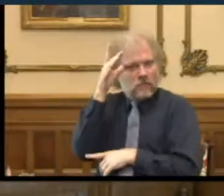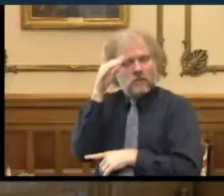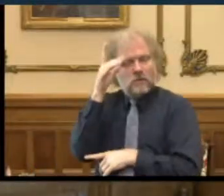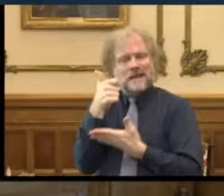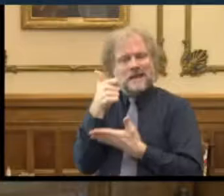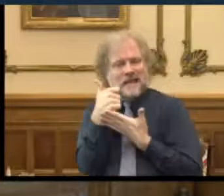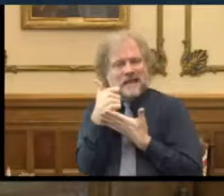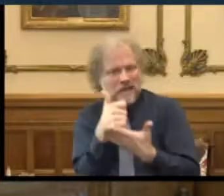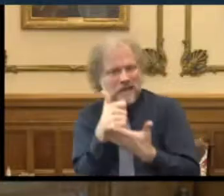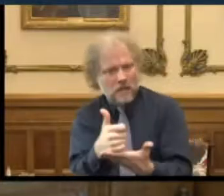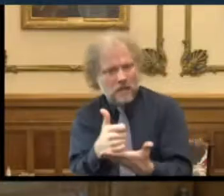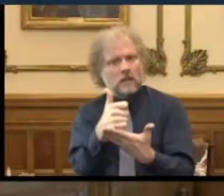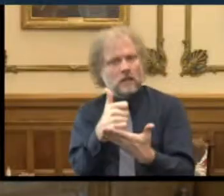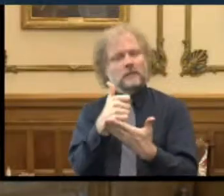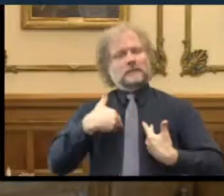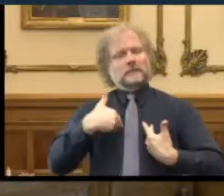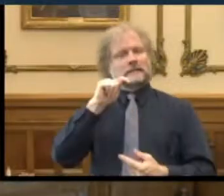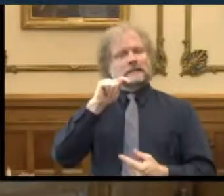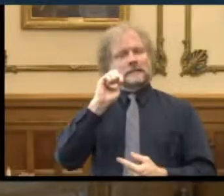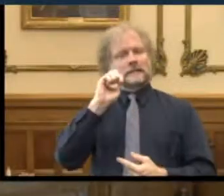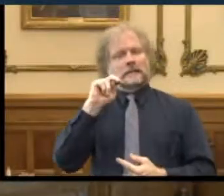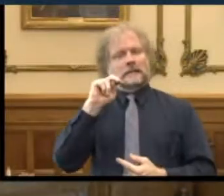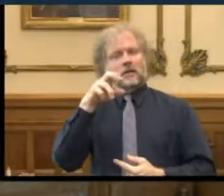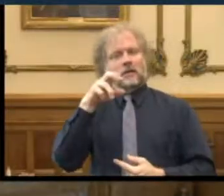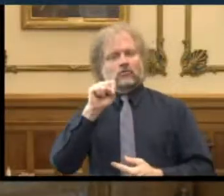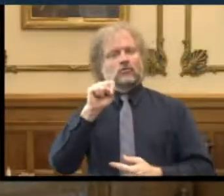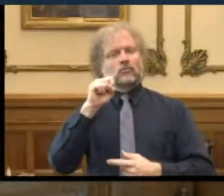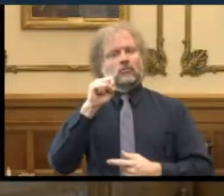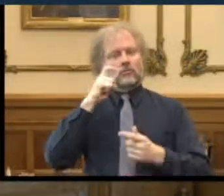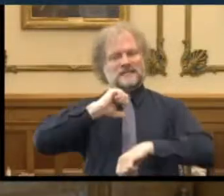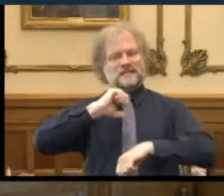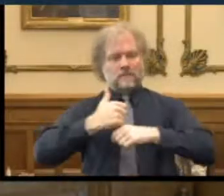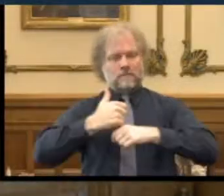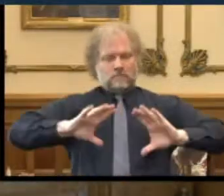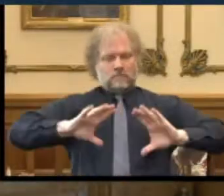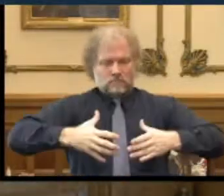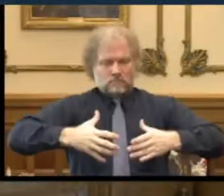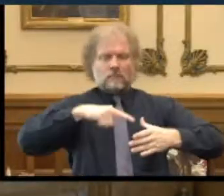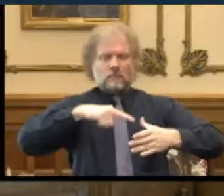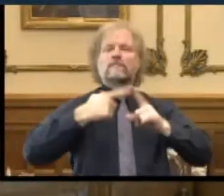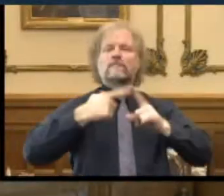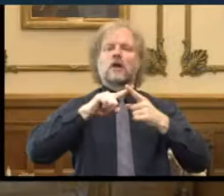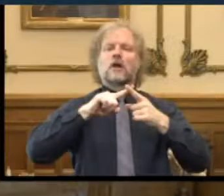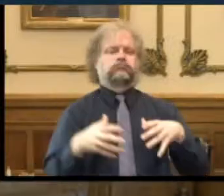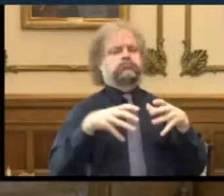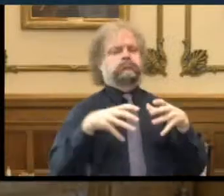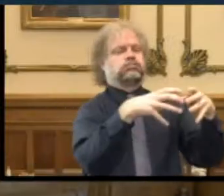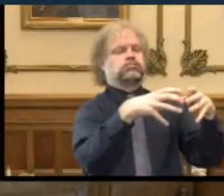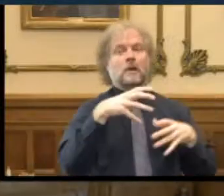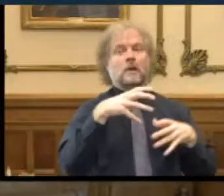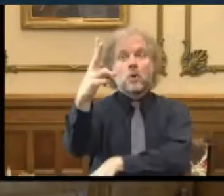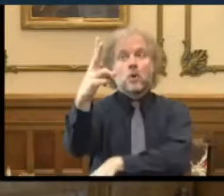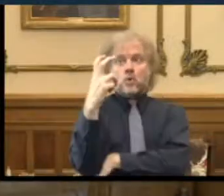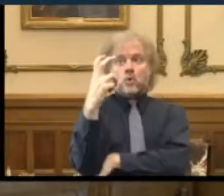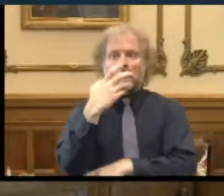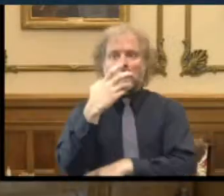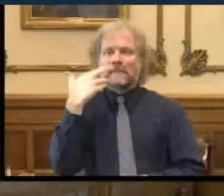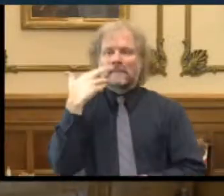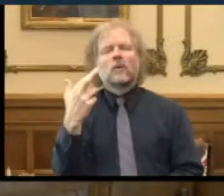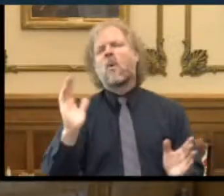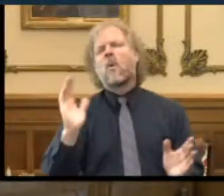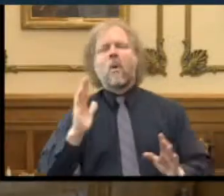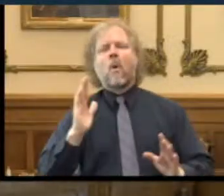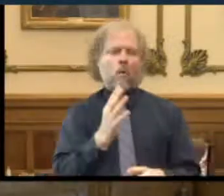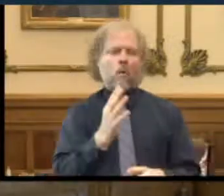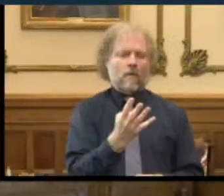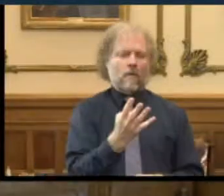our teenagers to identify their bubble, their group of friends that they're going to hang around with, not their 200 best friends, but maybe their 4